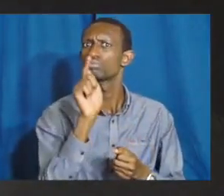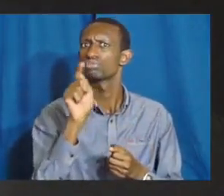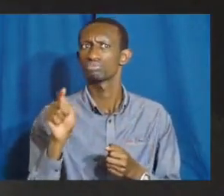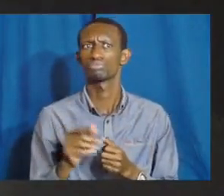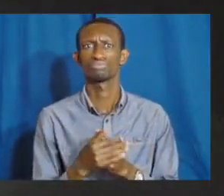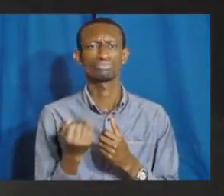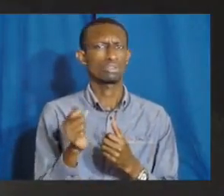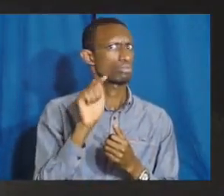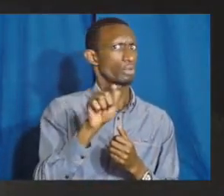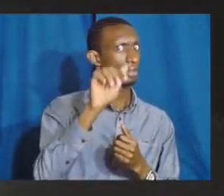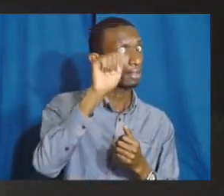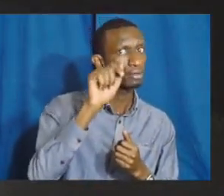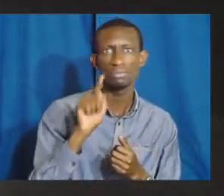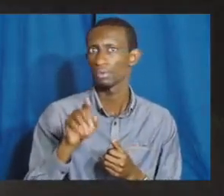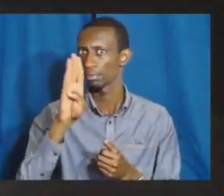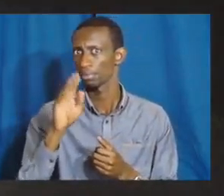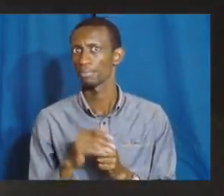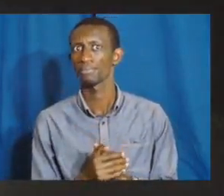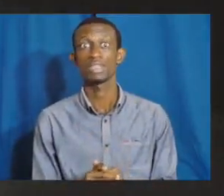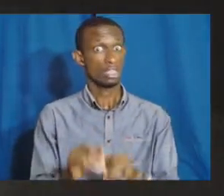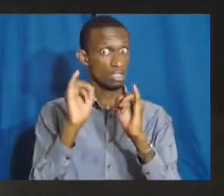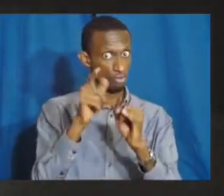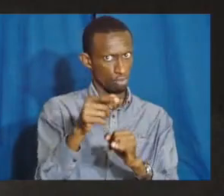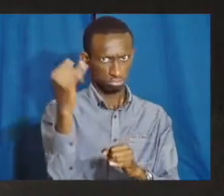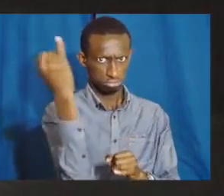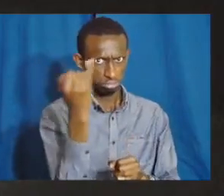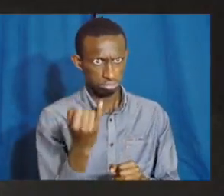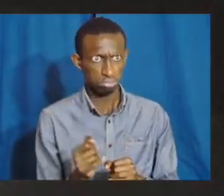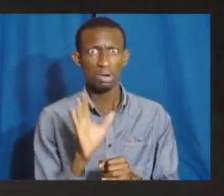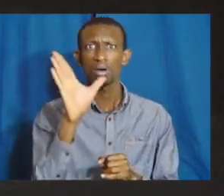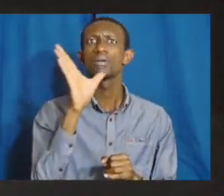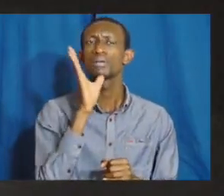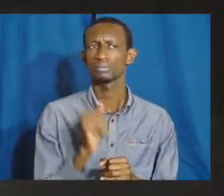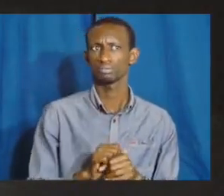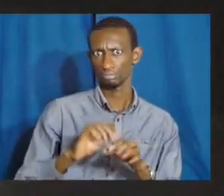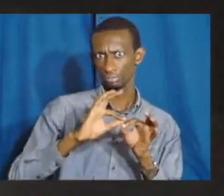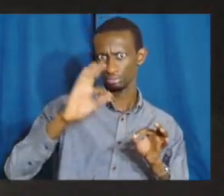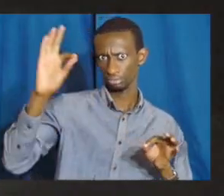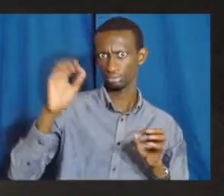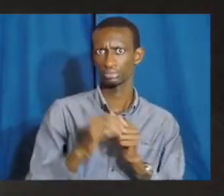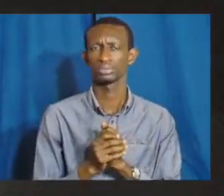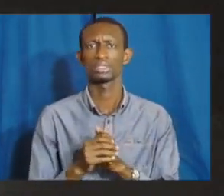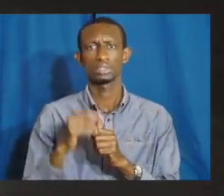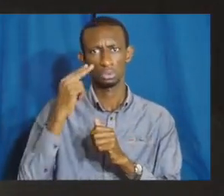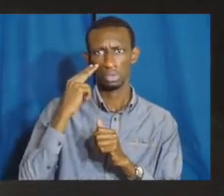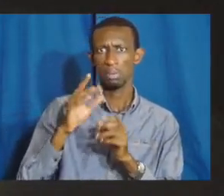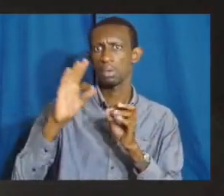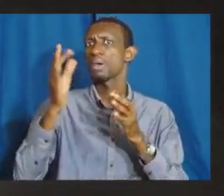have point A and point B. When you draw, let's link these 2 points, and we find that